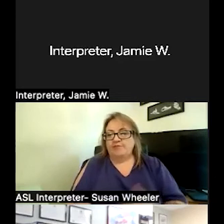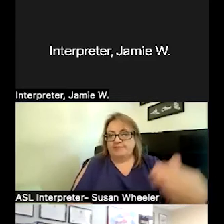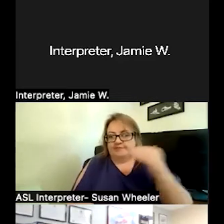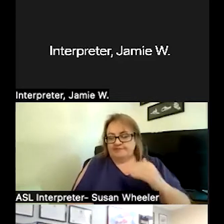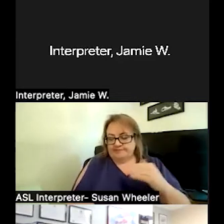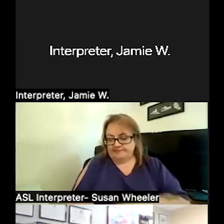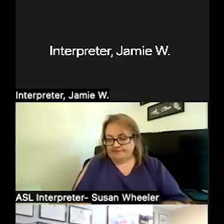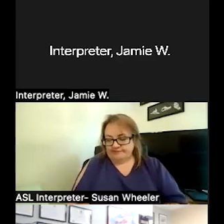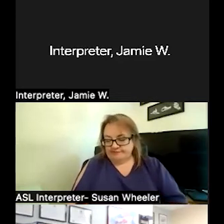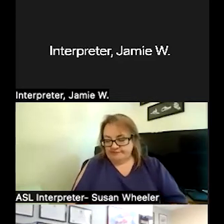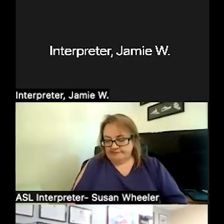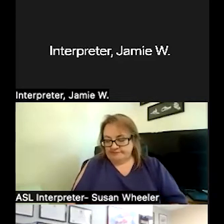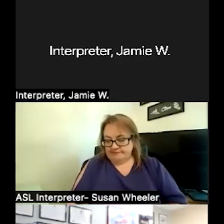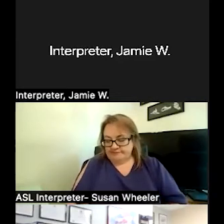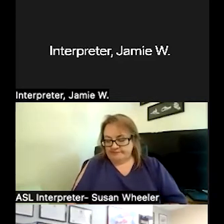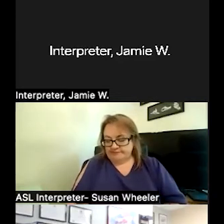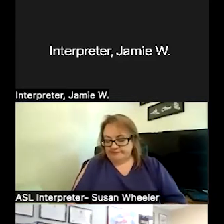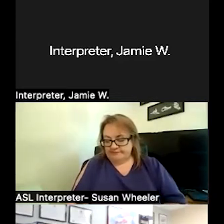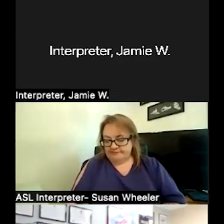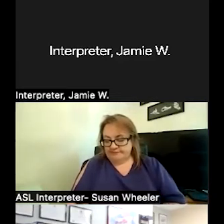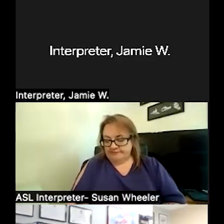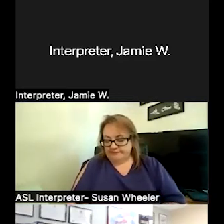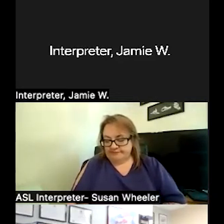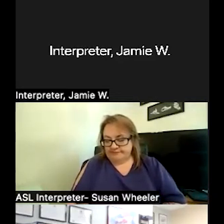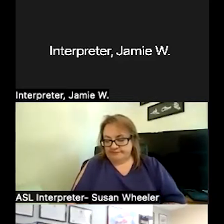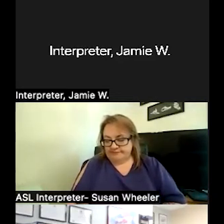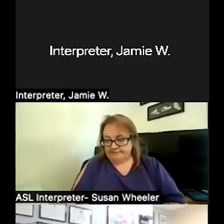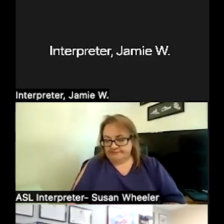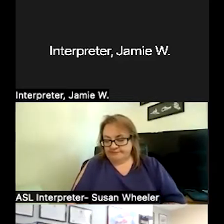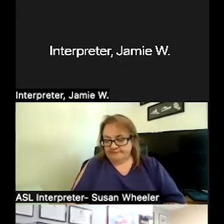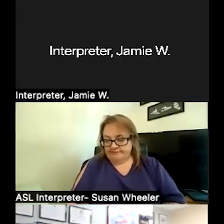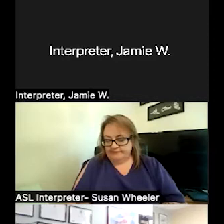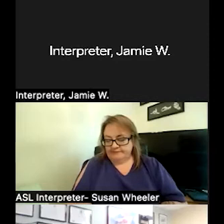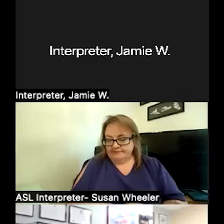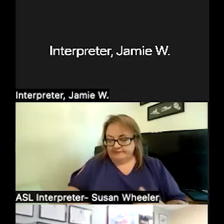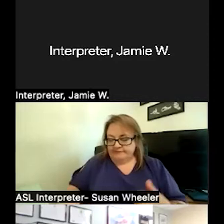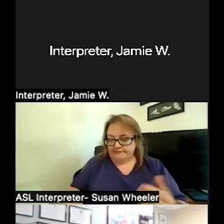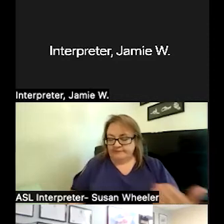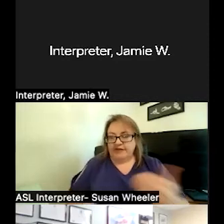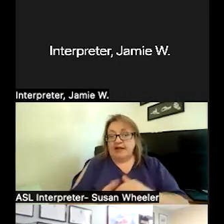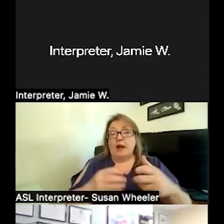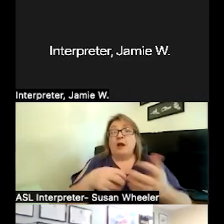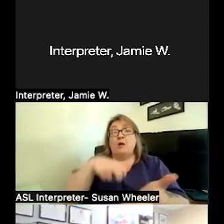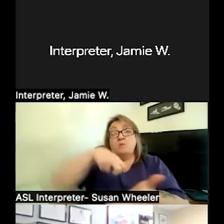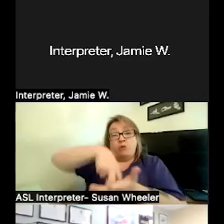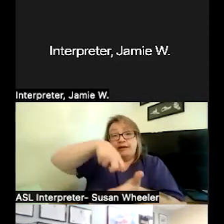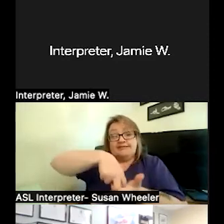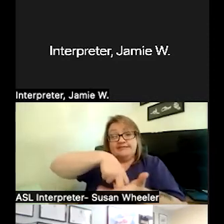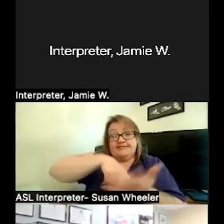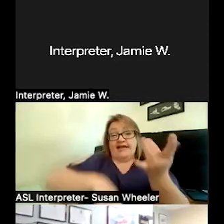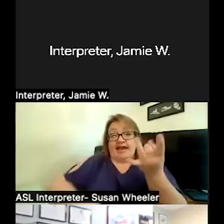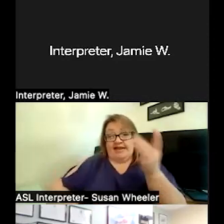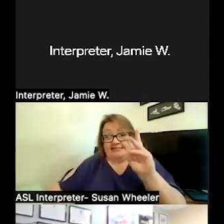And again, Protestants, 46% in the United